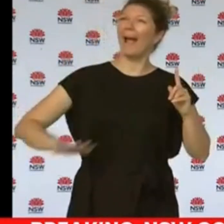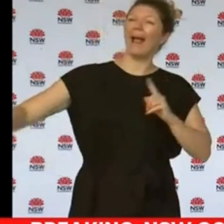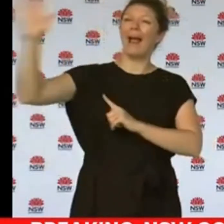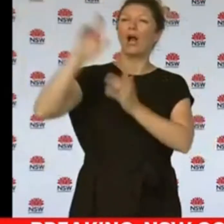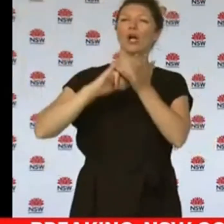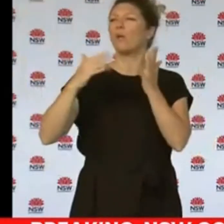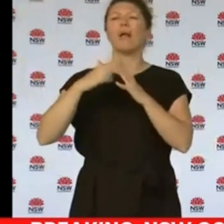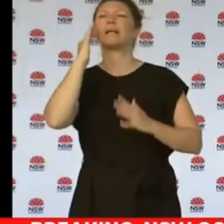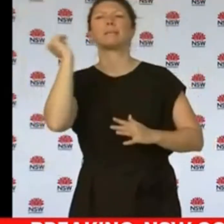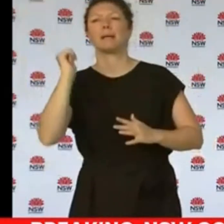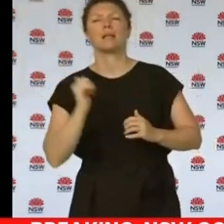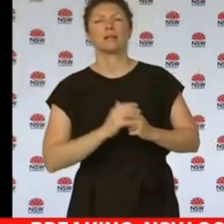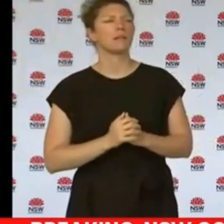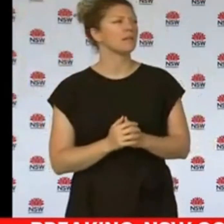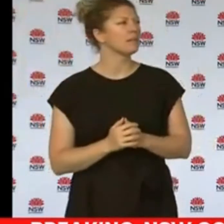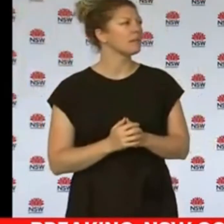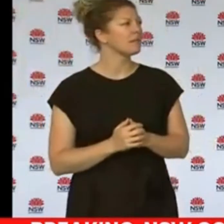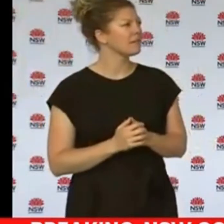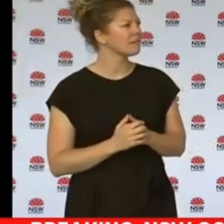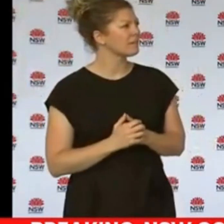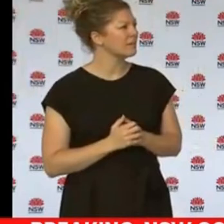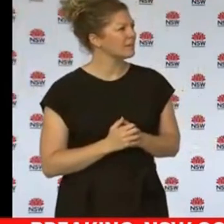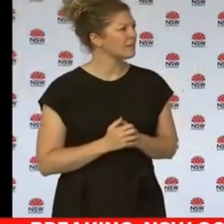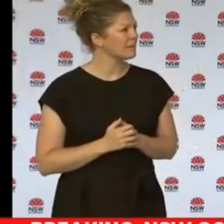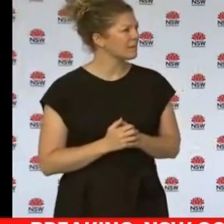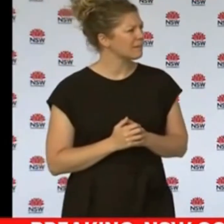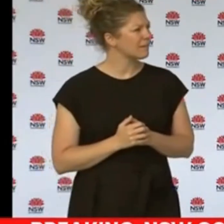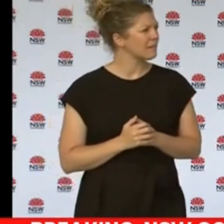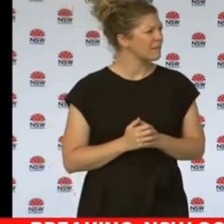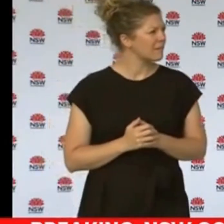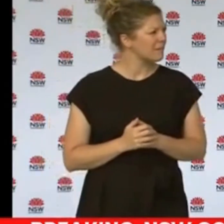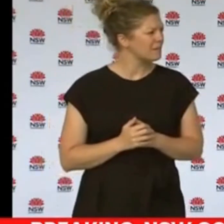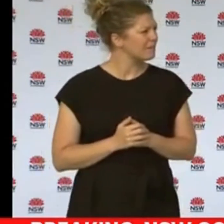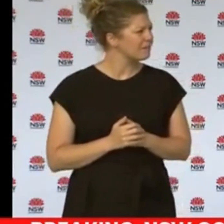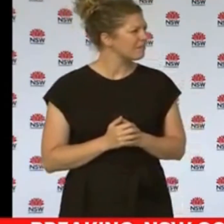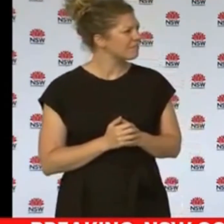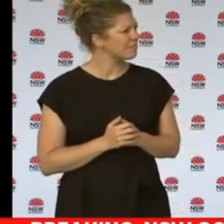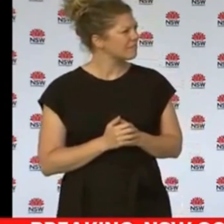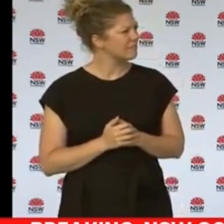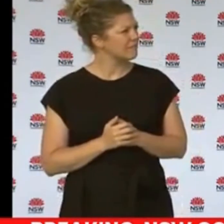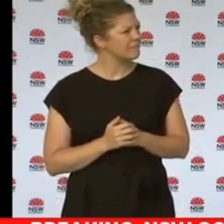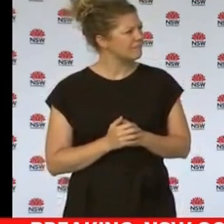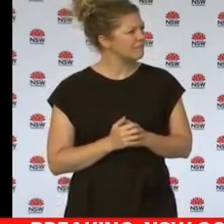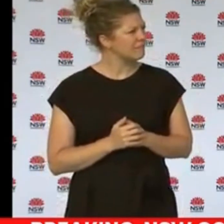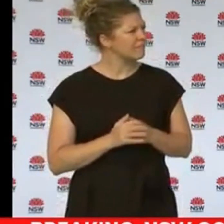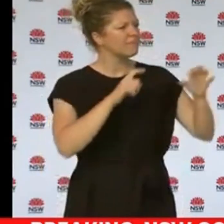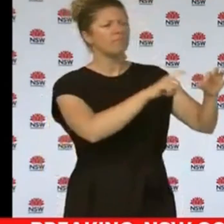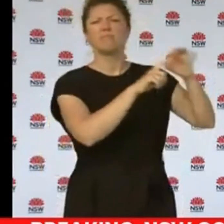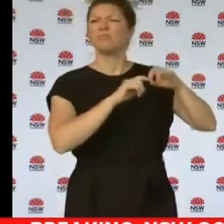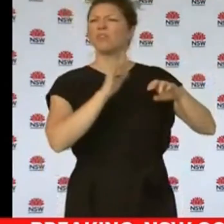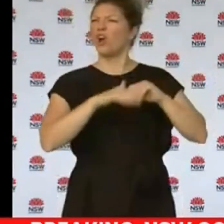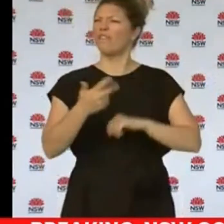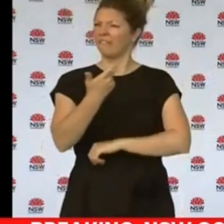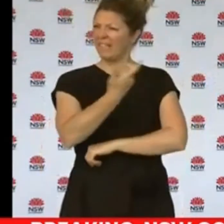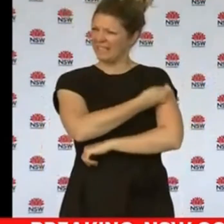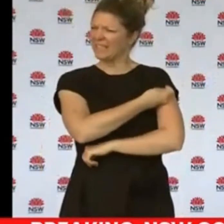state. Just on a slightly different issue. Last week, Professor Catherine Bennett was talking about the